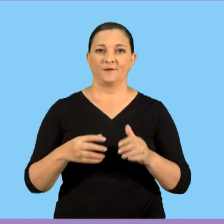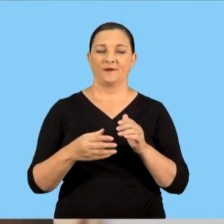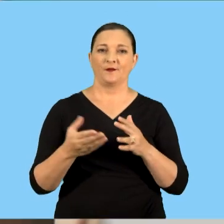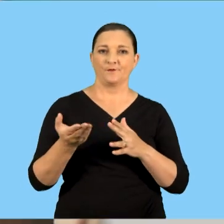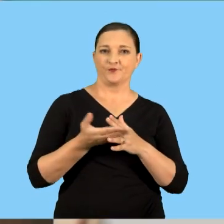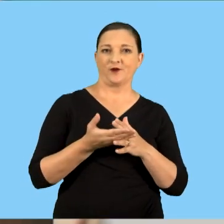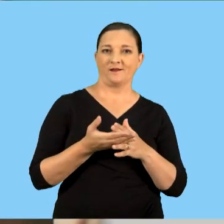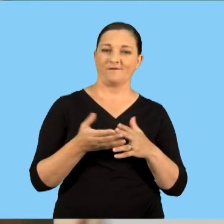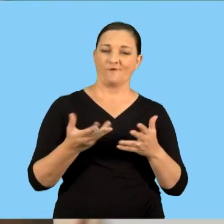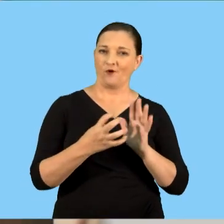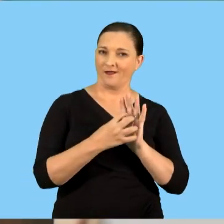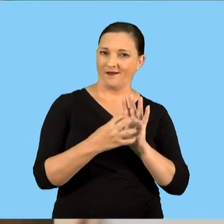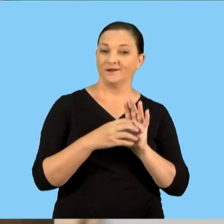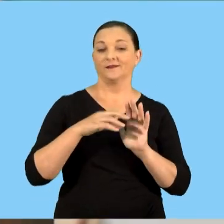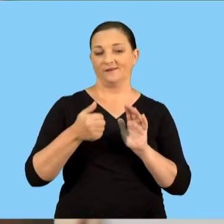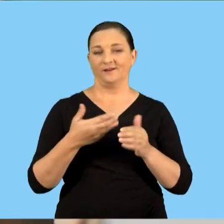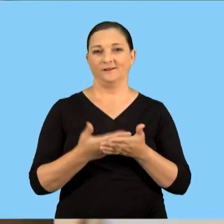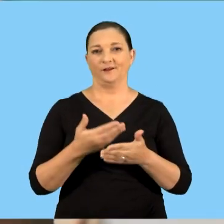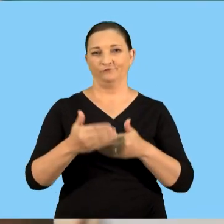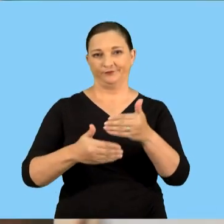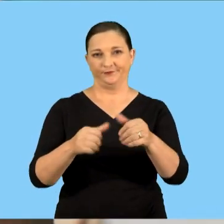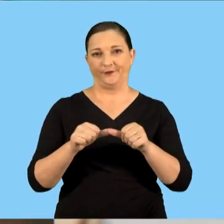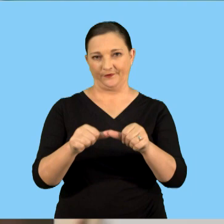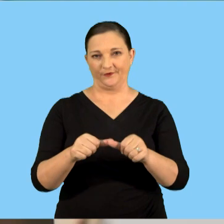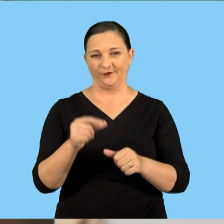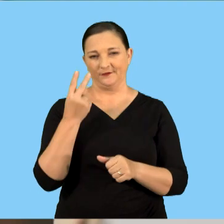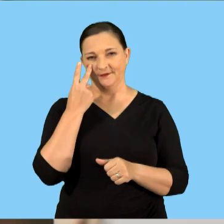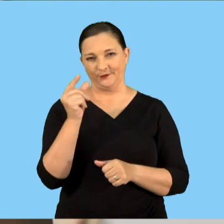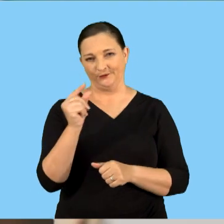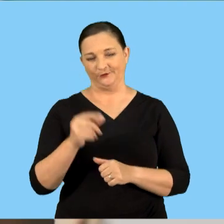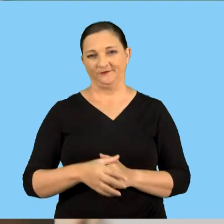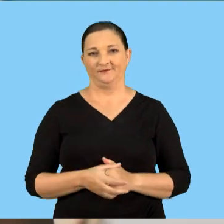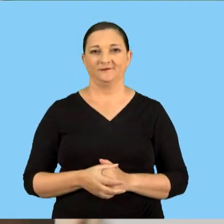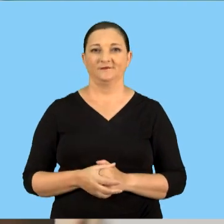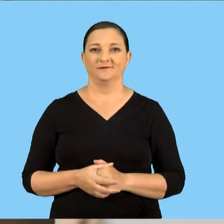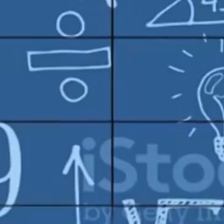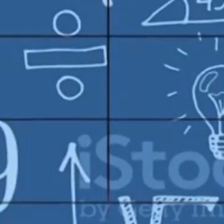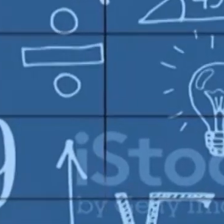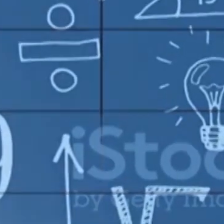Let's quickly go to an ad break before we can continue with our work. We'll see you just now.